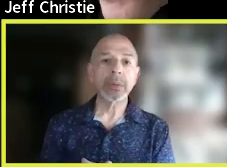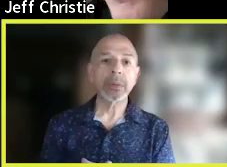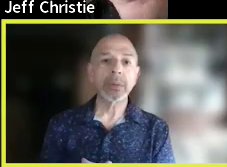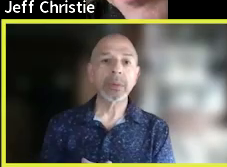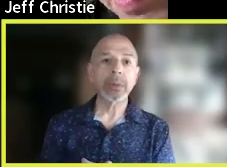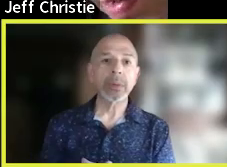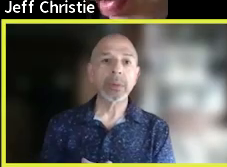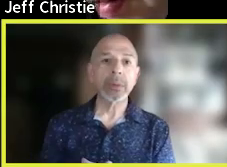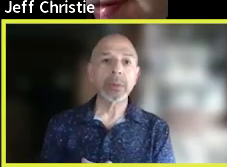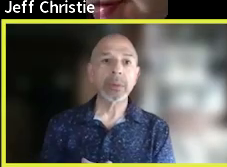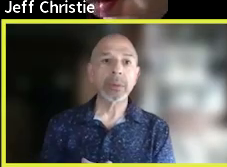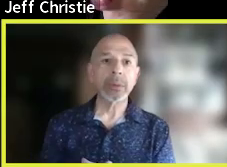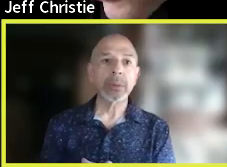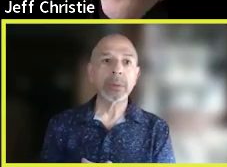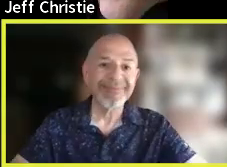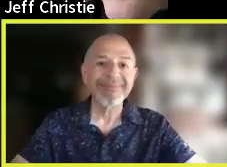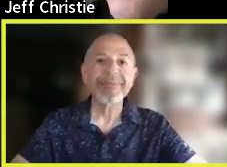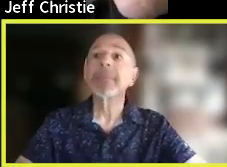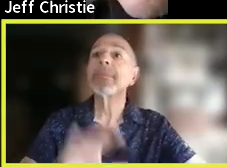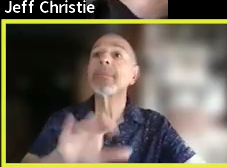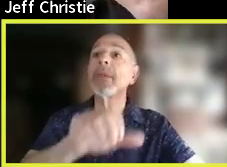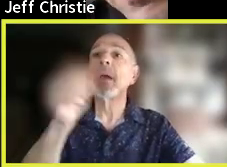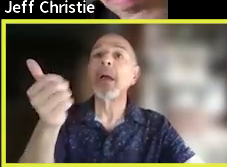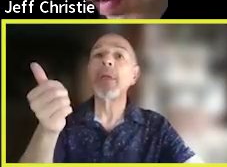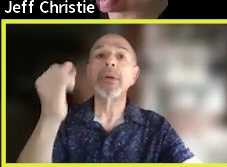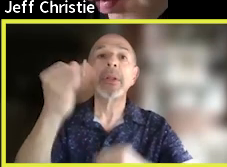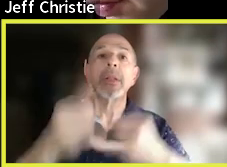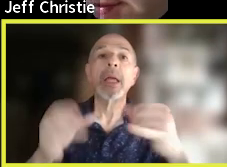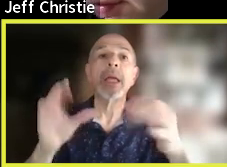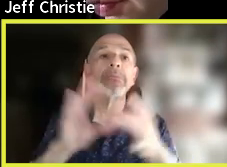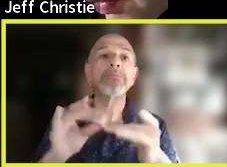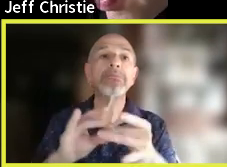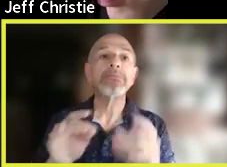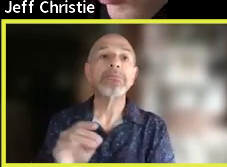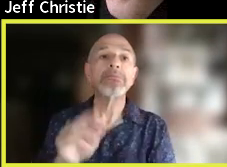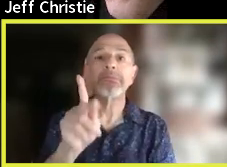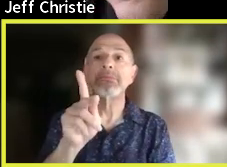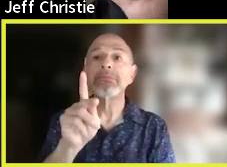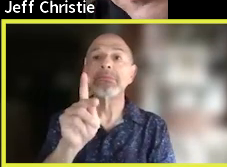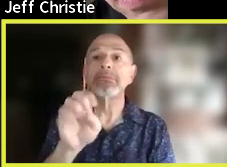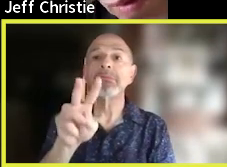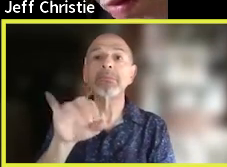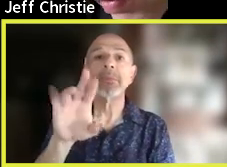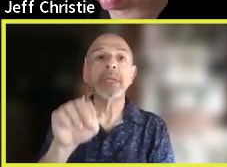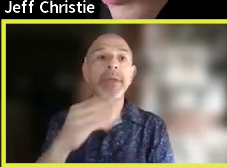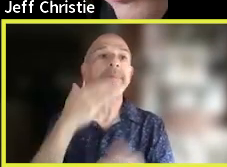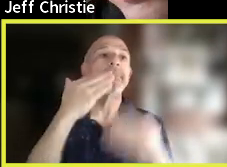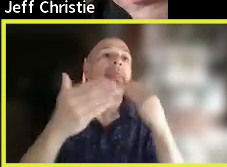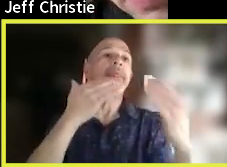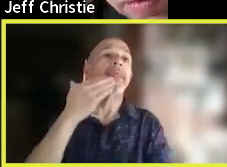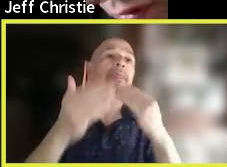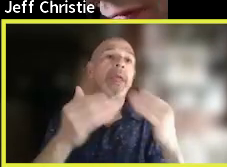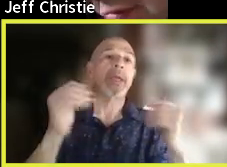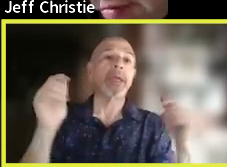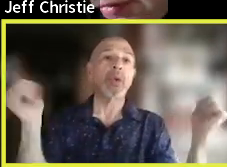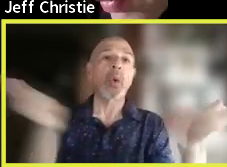Kevin, did you Time have to anything crank it. you wanted to say to wrap it up, or? No, but thank you everybody for your Yeah. participation. Oh, you're It was